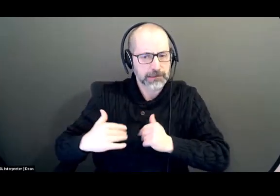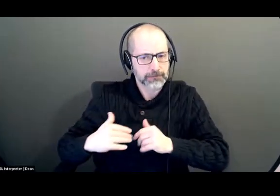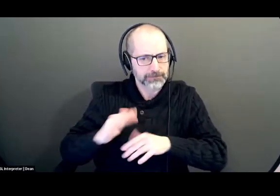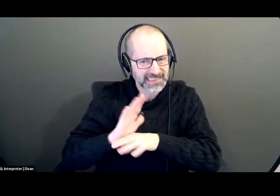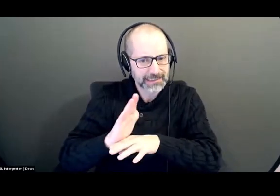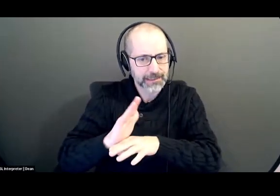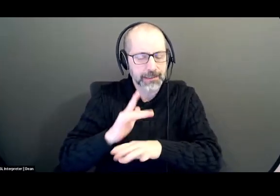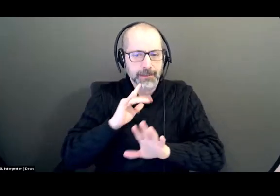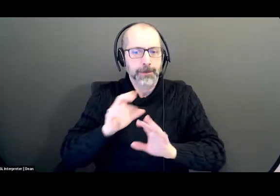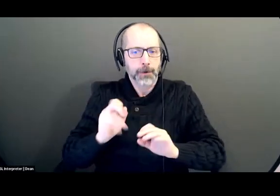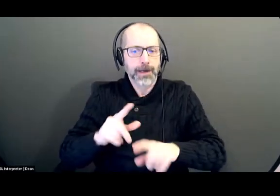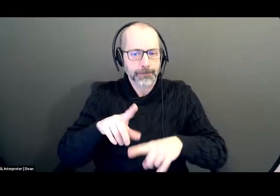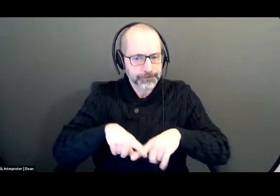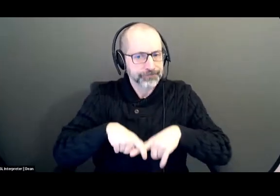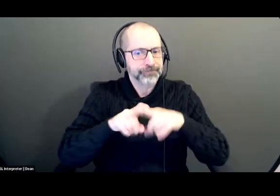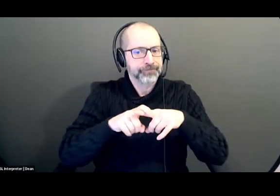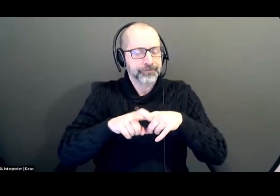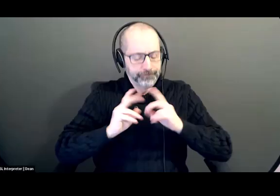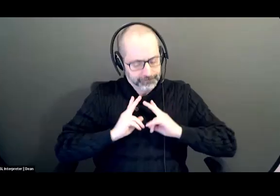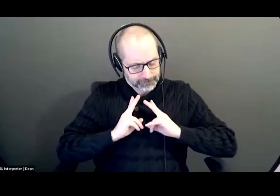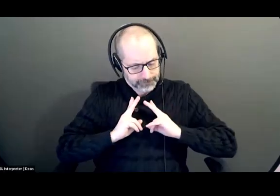important.